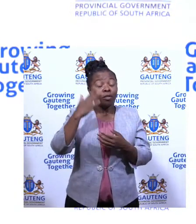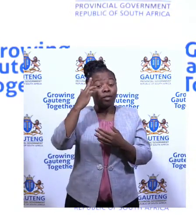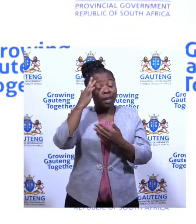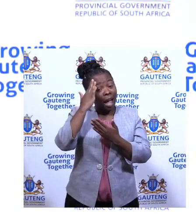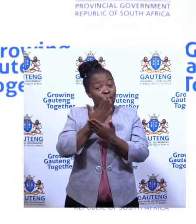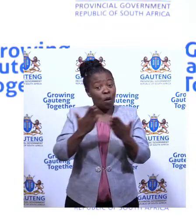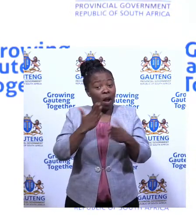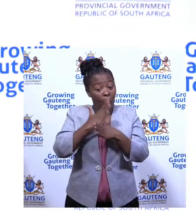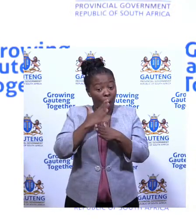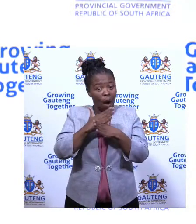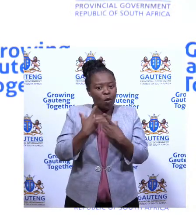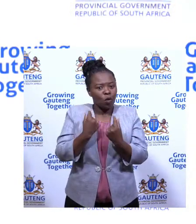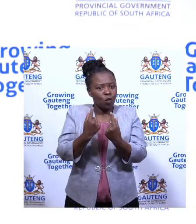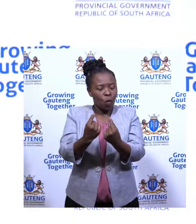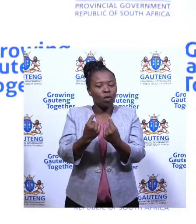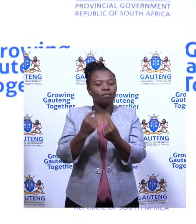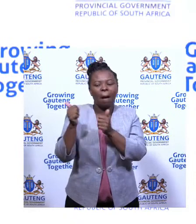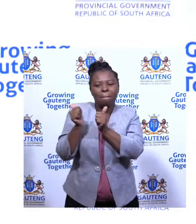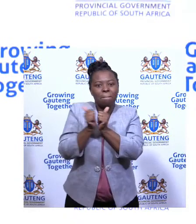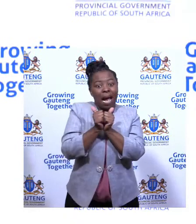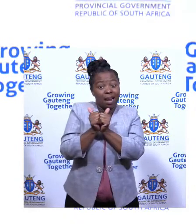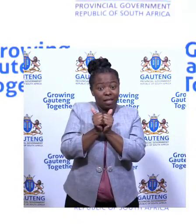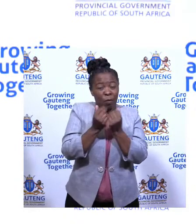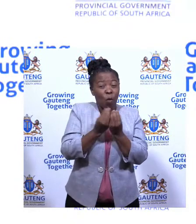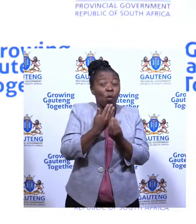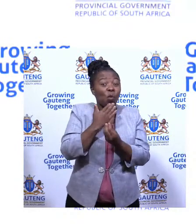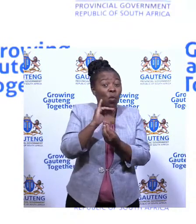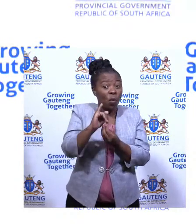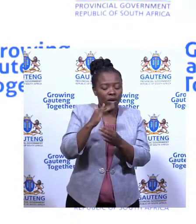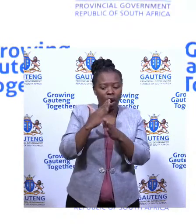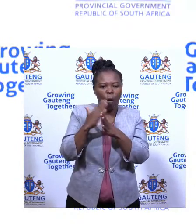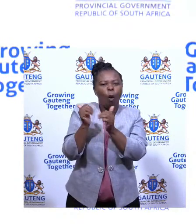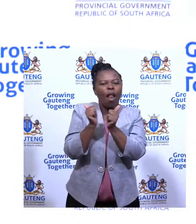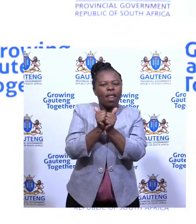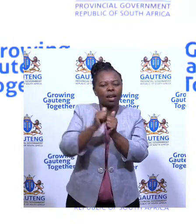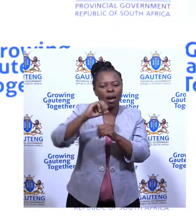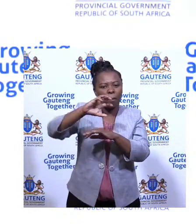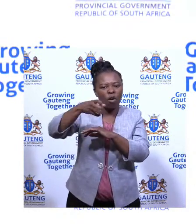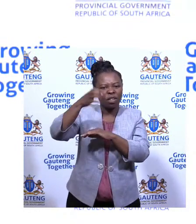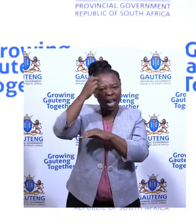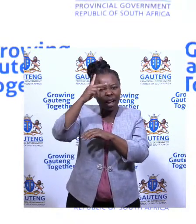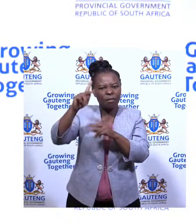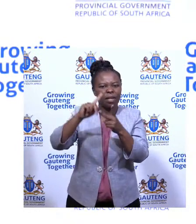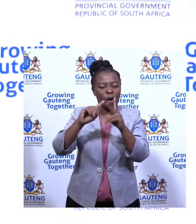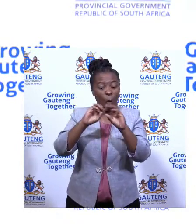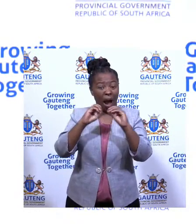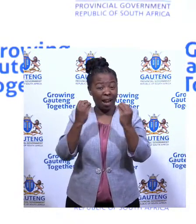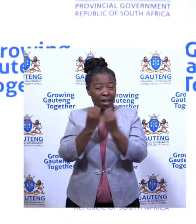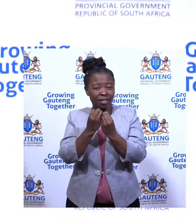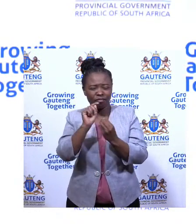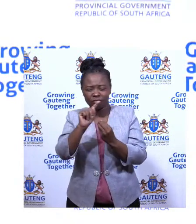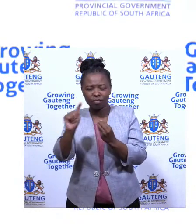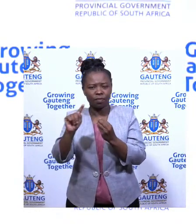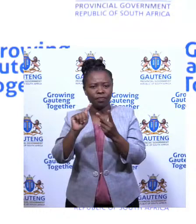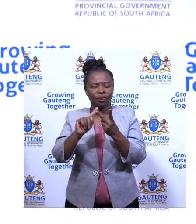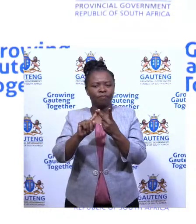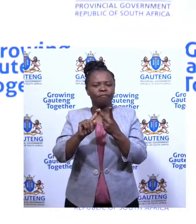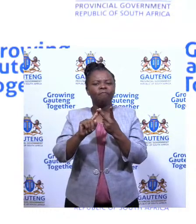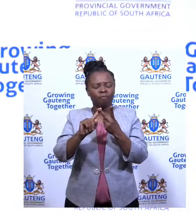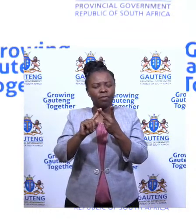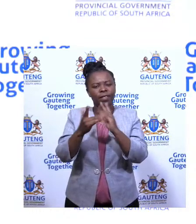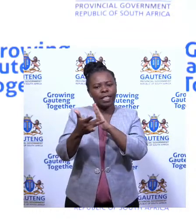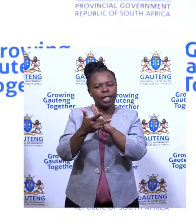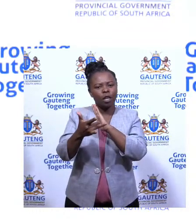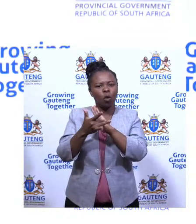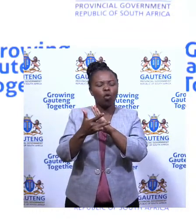doing is done in partnership with many of our colleagues within provincial governments and other organizations, and particularly to acknowledge